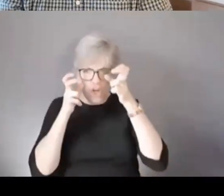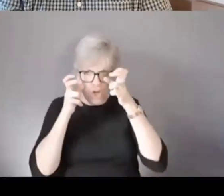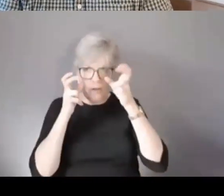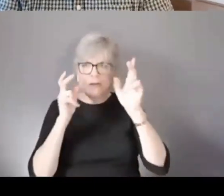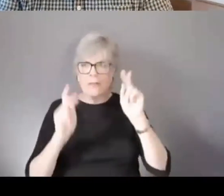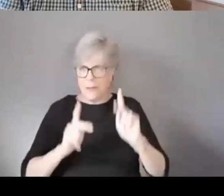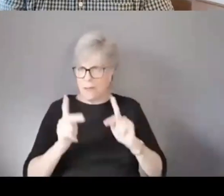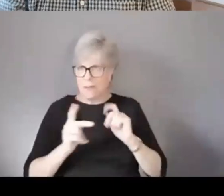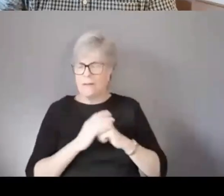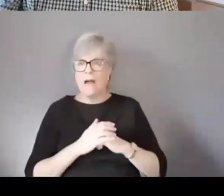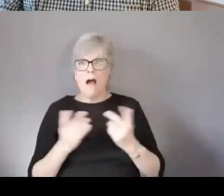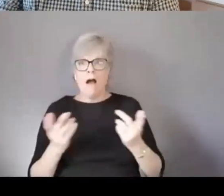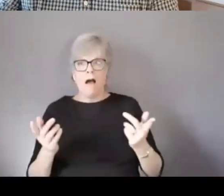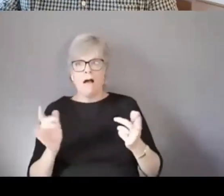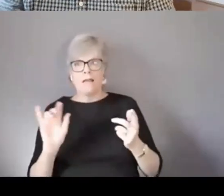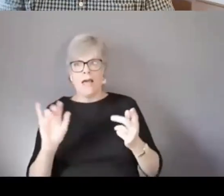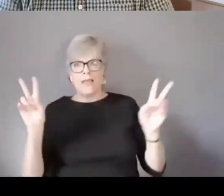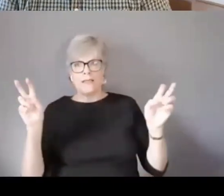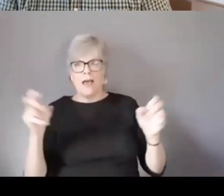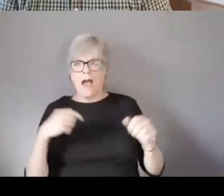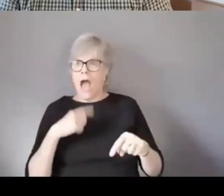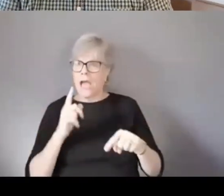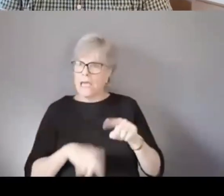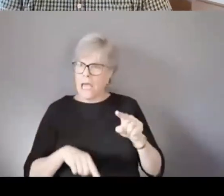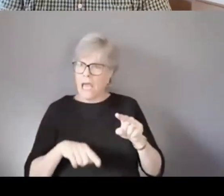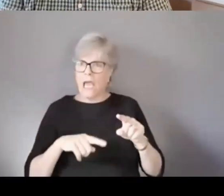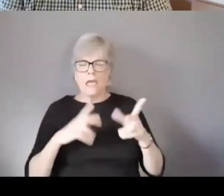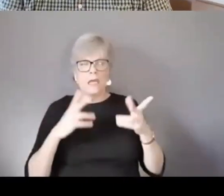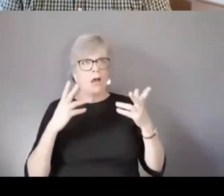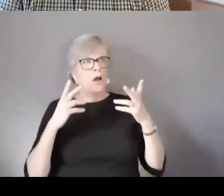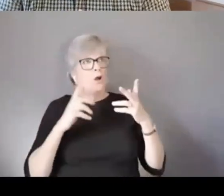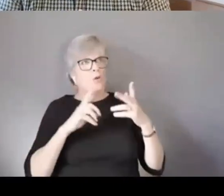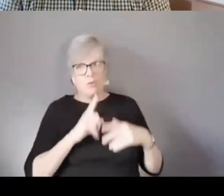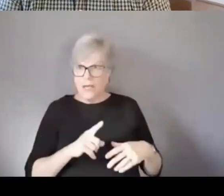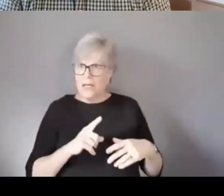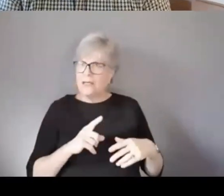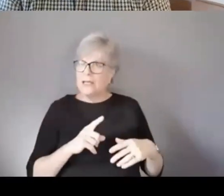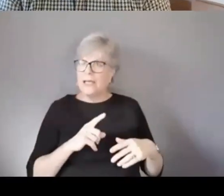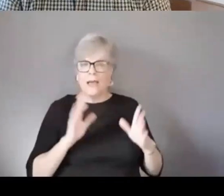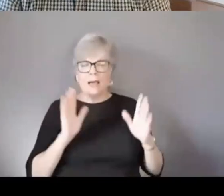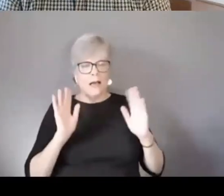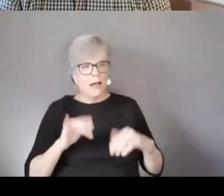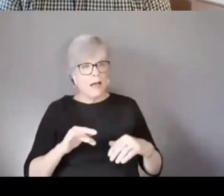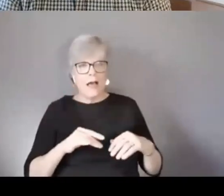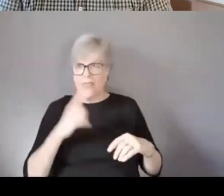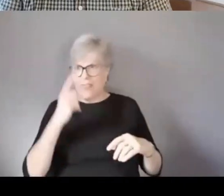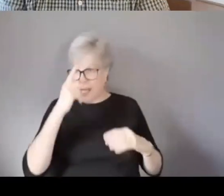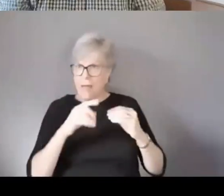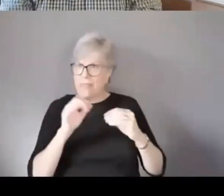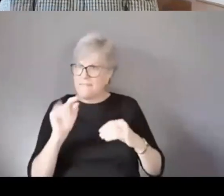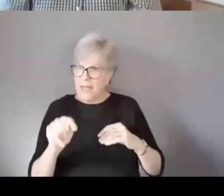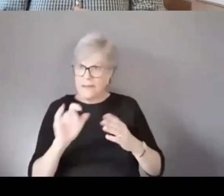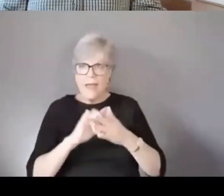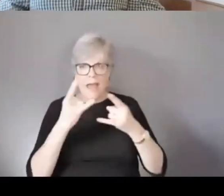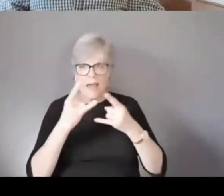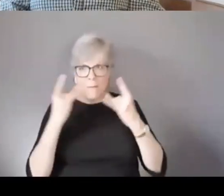get over the fact that I have to go to work wearing a mask. Like, I just don't feel safe there, right? It sounds like